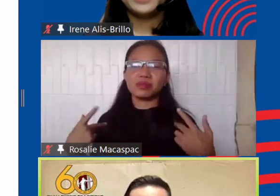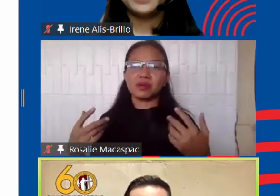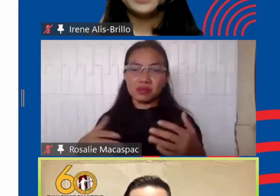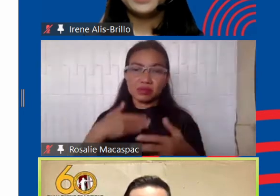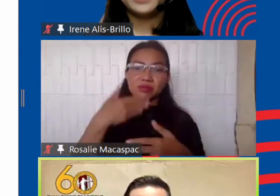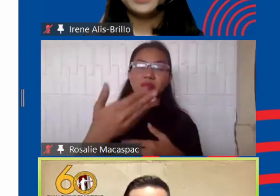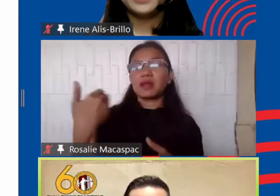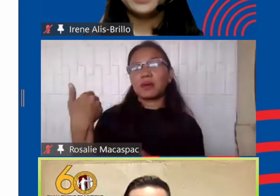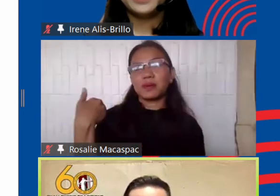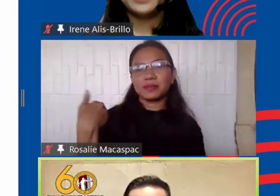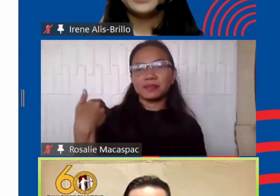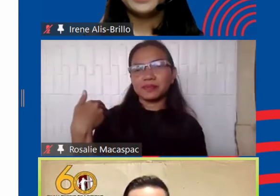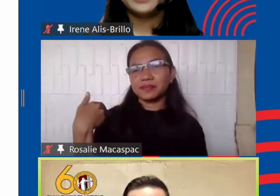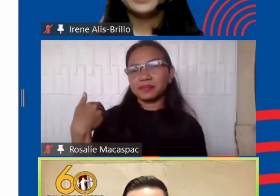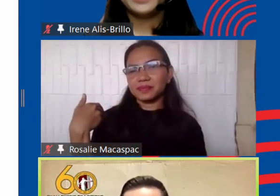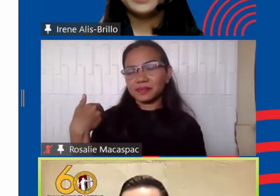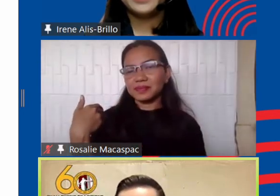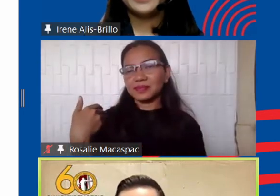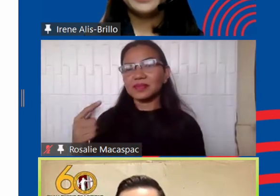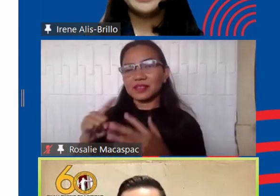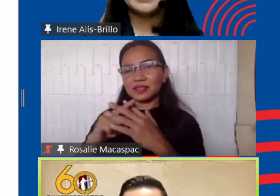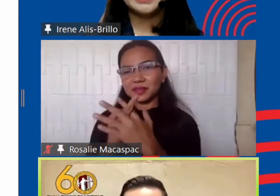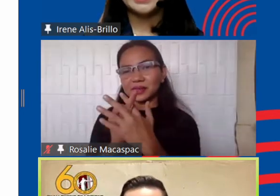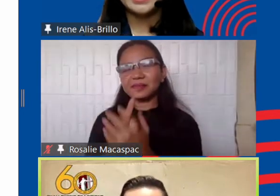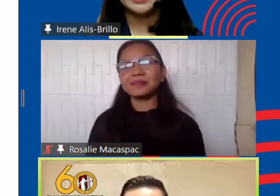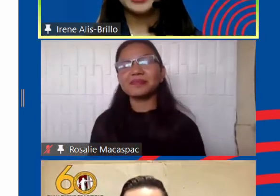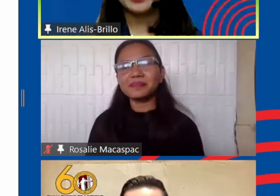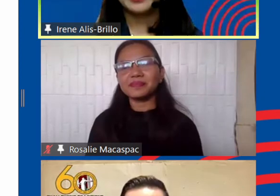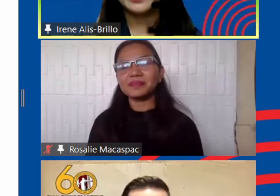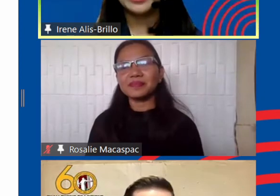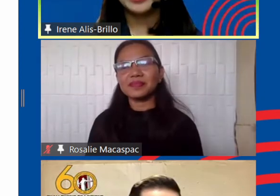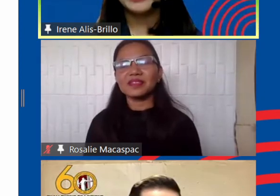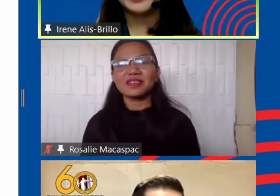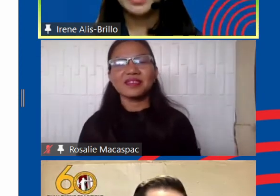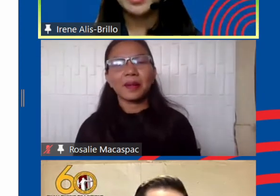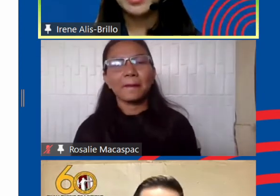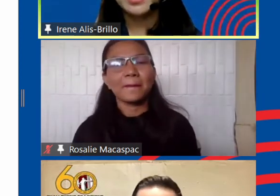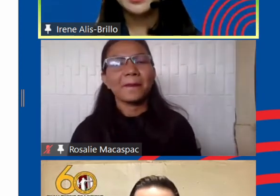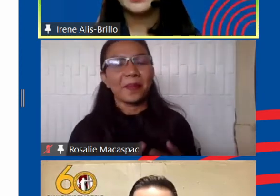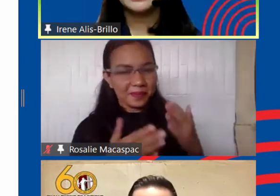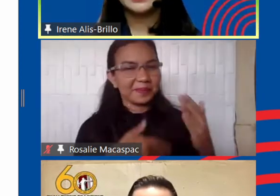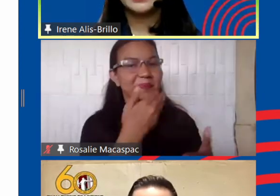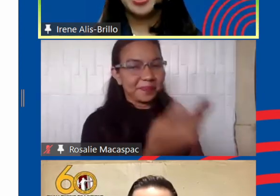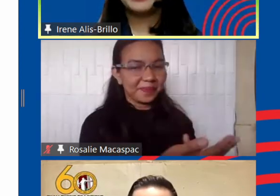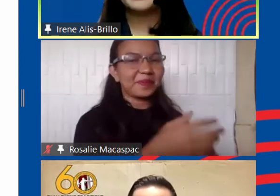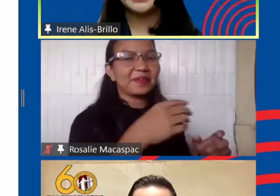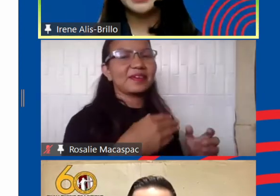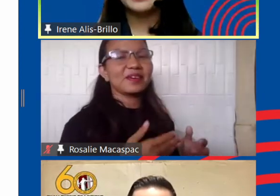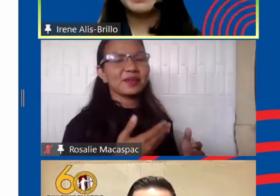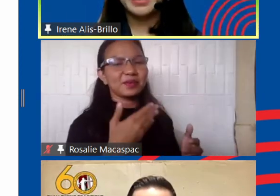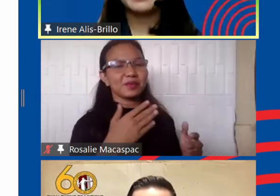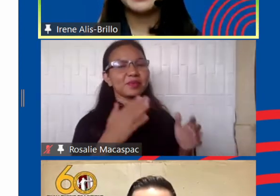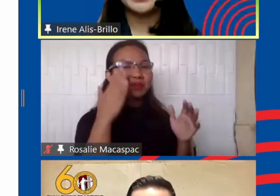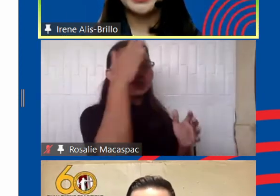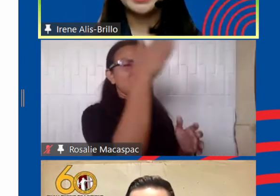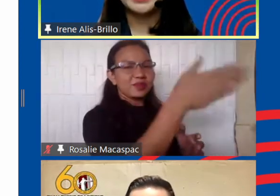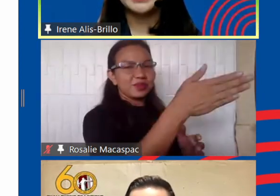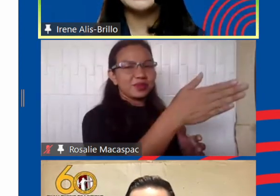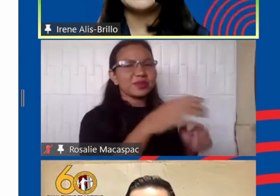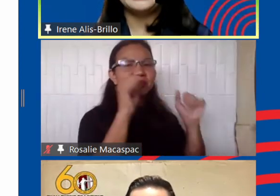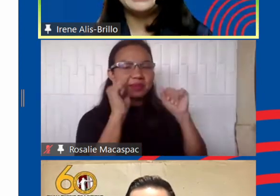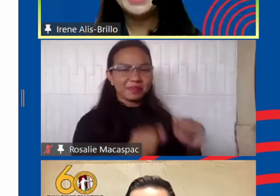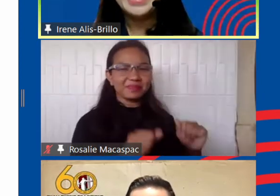pa. So maybe we can start. Ayan, so we will look forward to that, sir. Hopefully, you will be able to